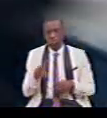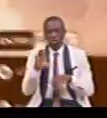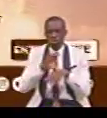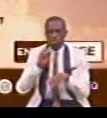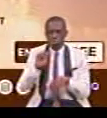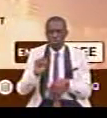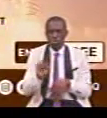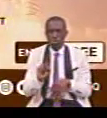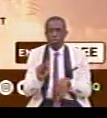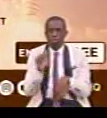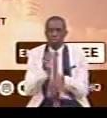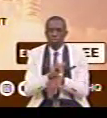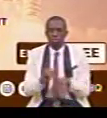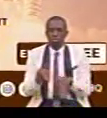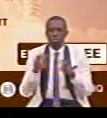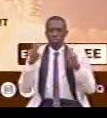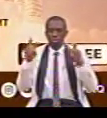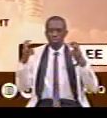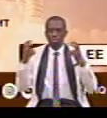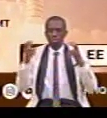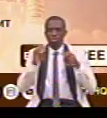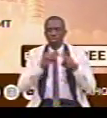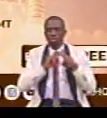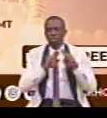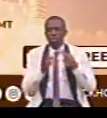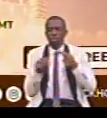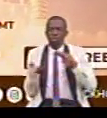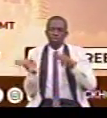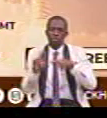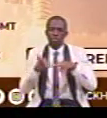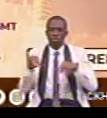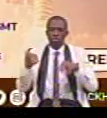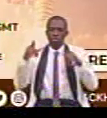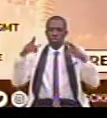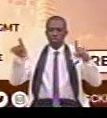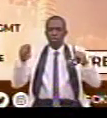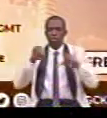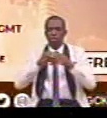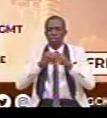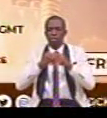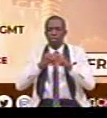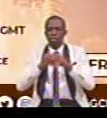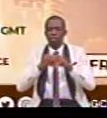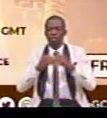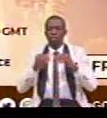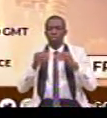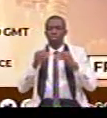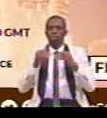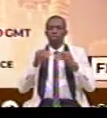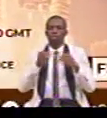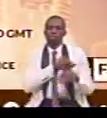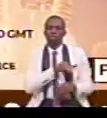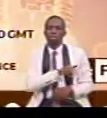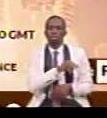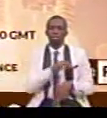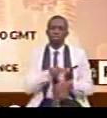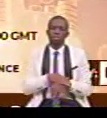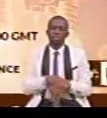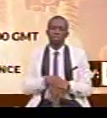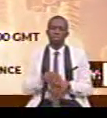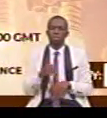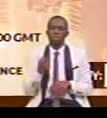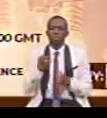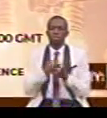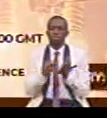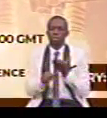themed exceeding limits in Ministry on September 22nd 25th and 26th are